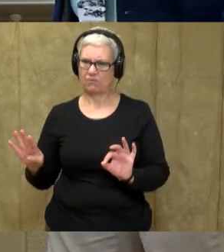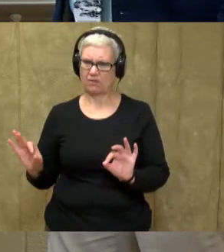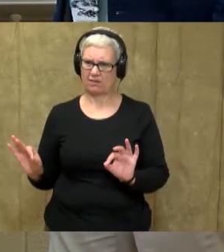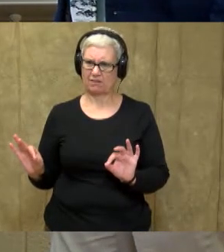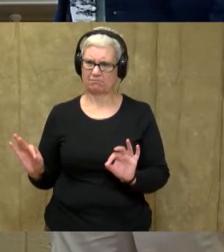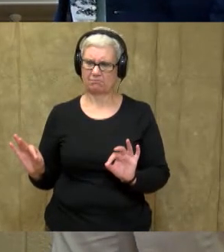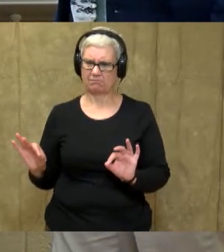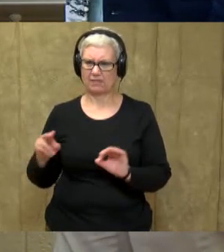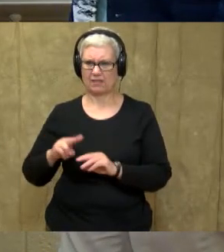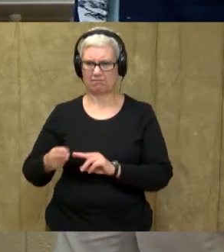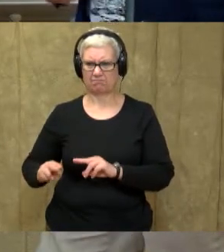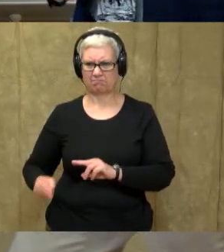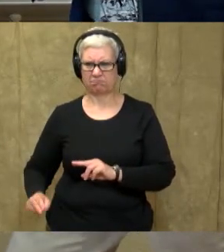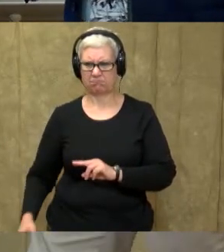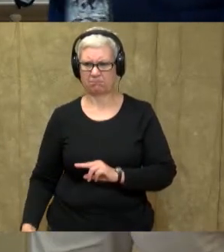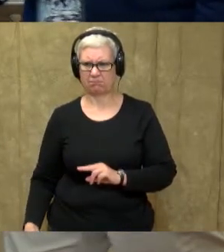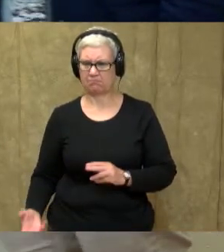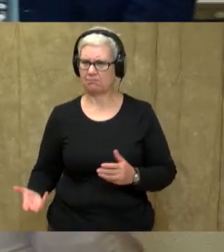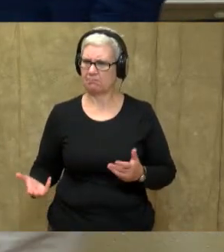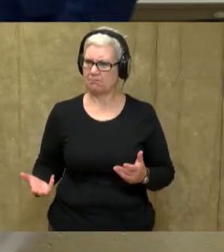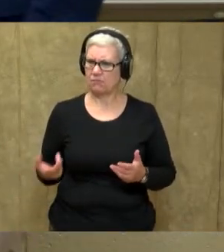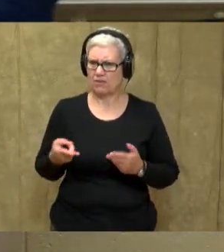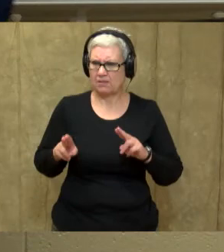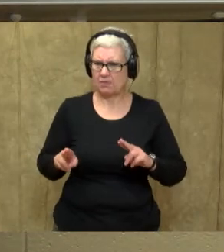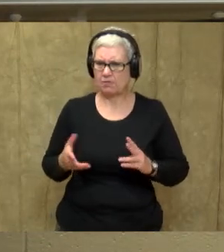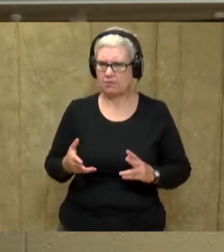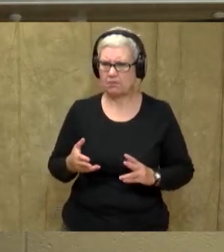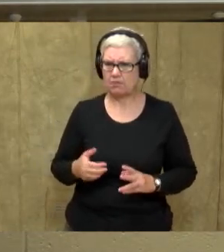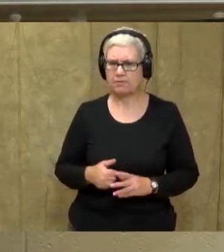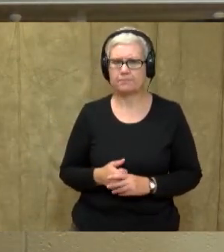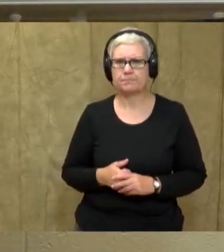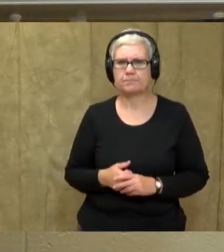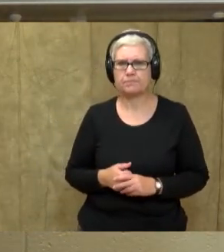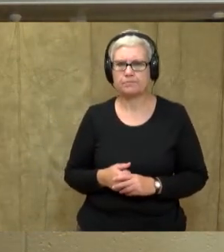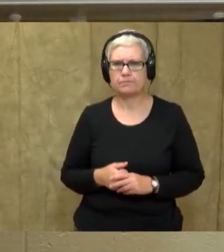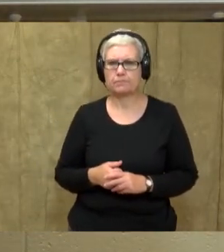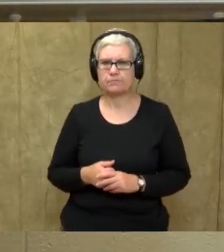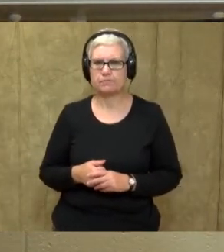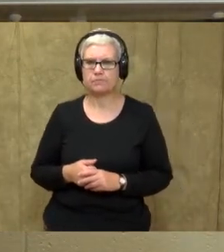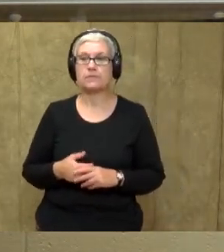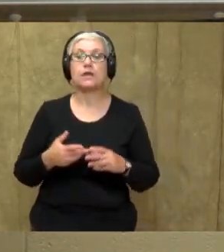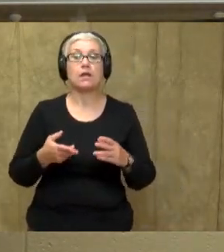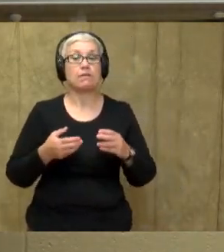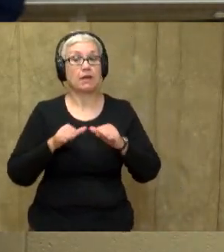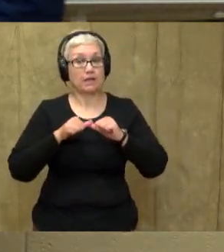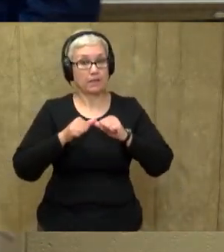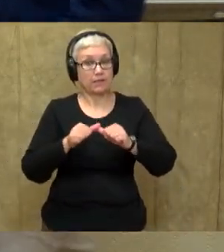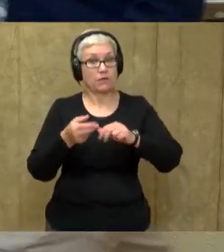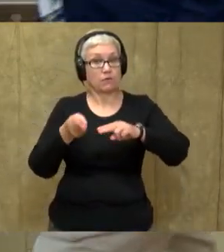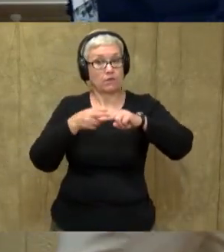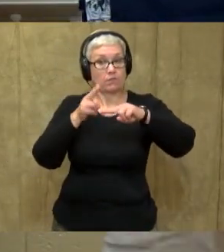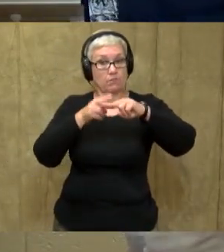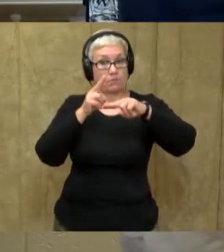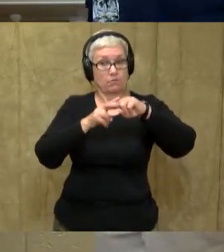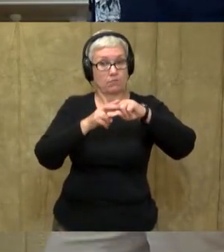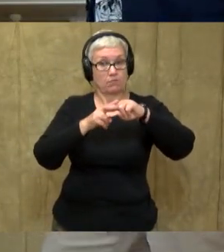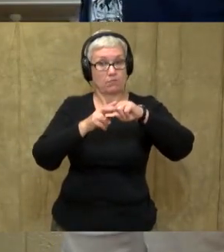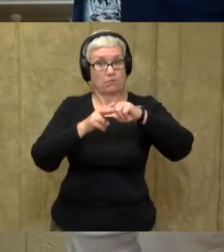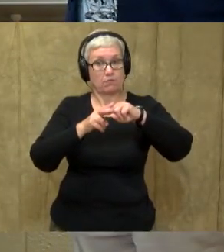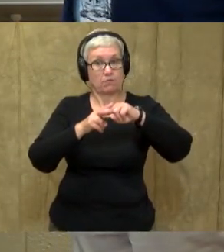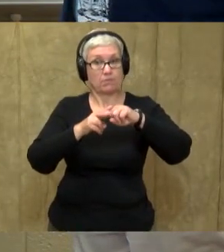meters. So what's happening? Well, as I continue to increase my length, remember, that also